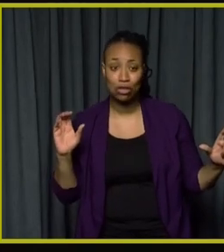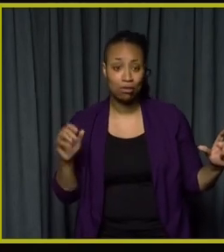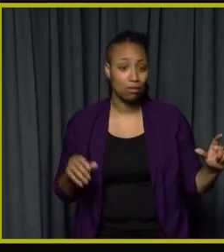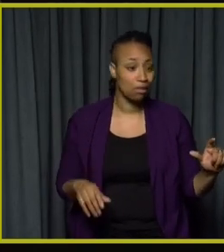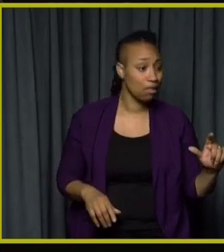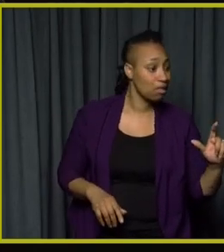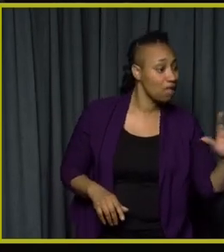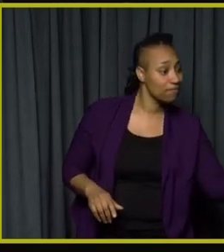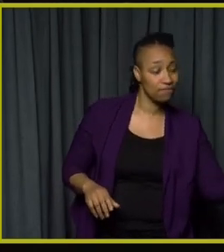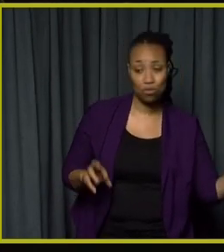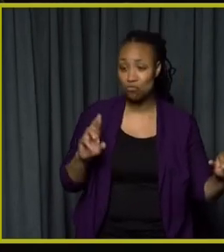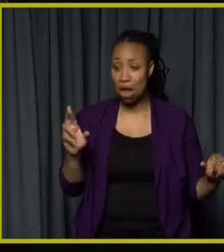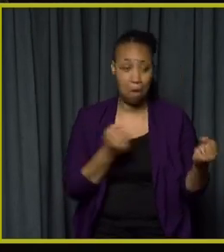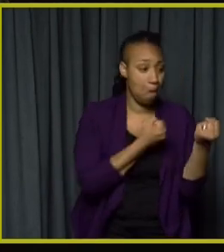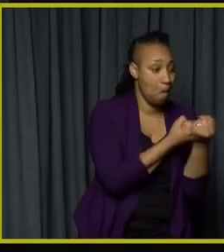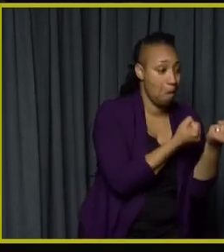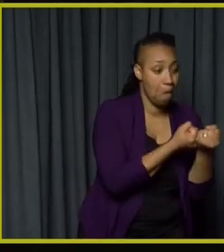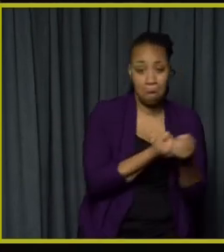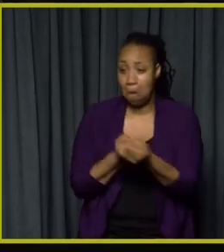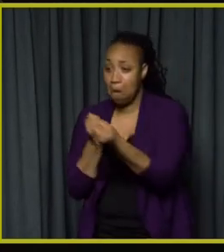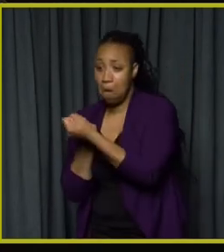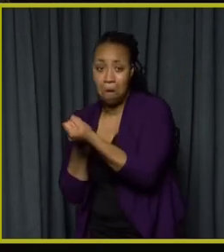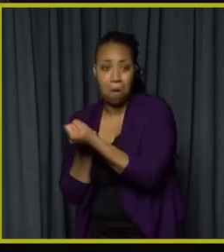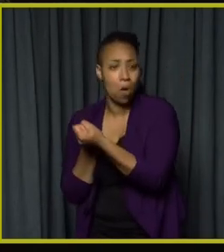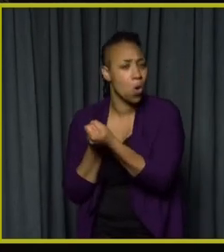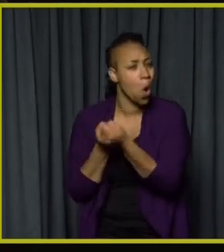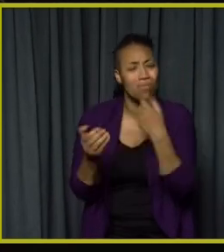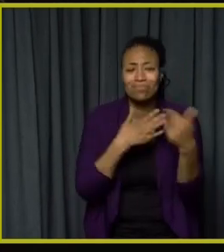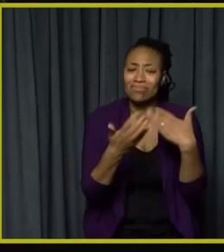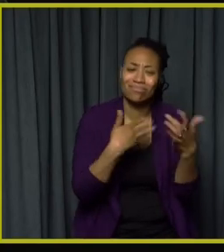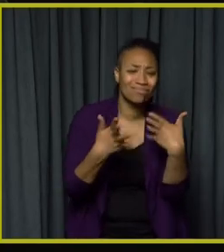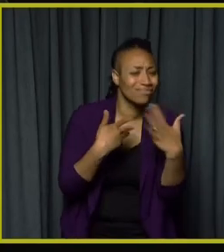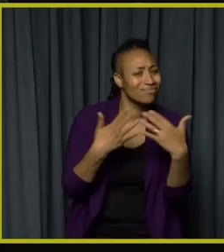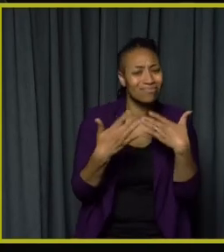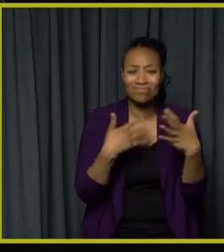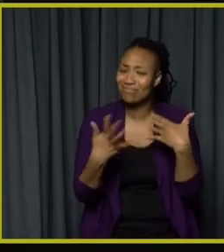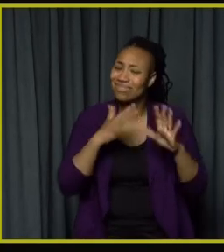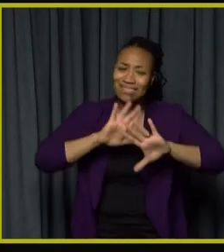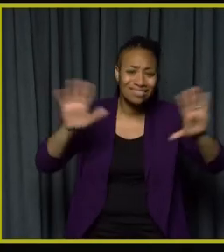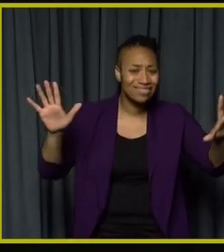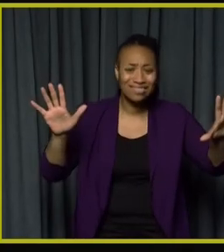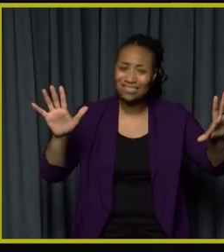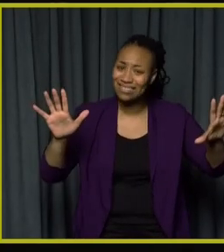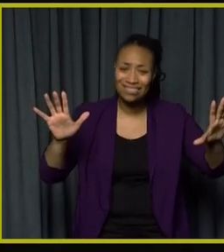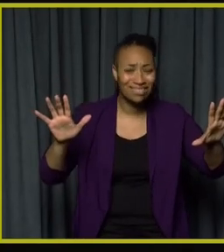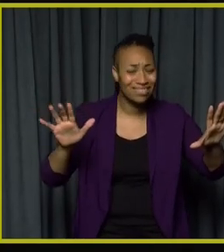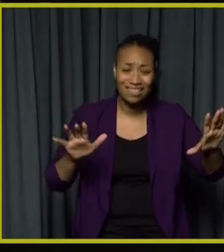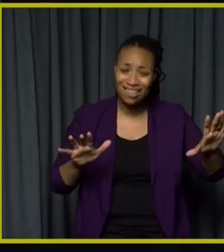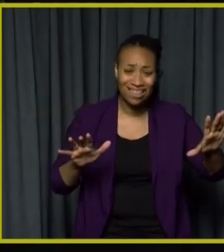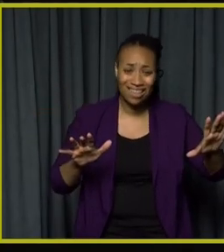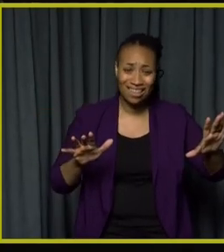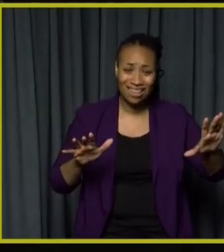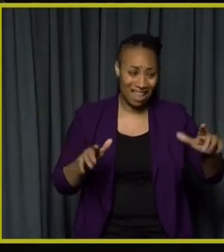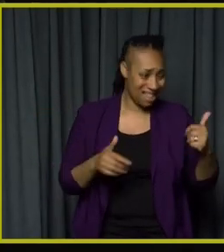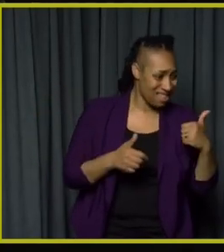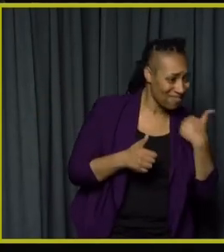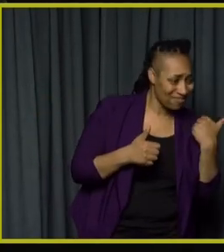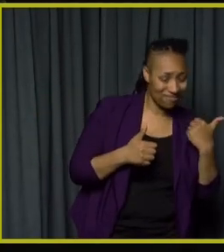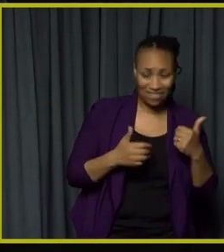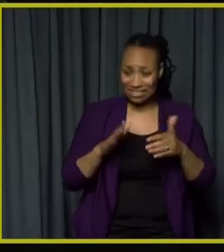too puny. It's really about life versus death. Yes, on camera, we have witnessed